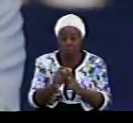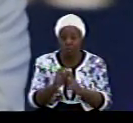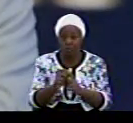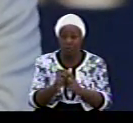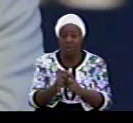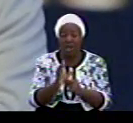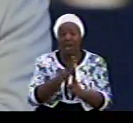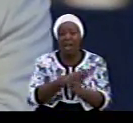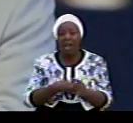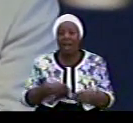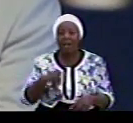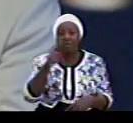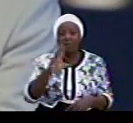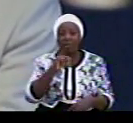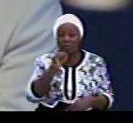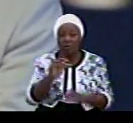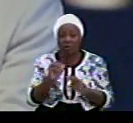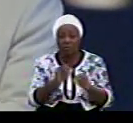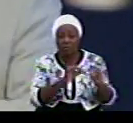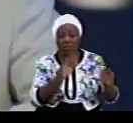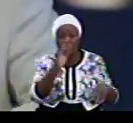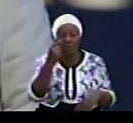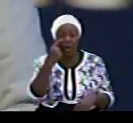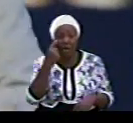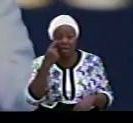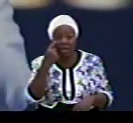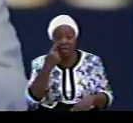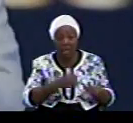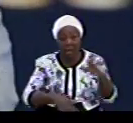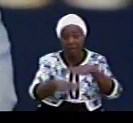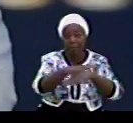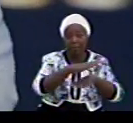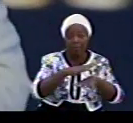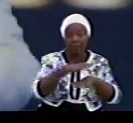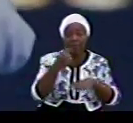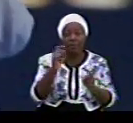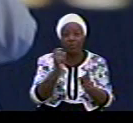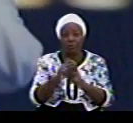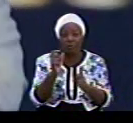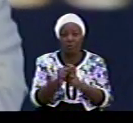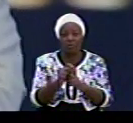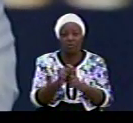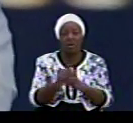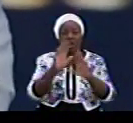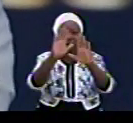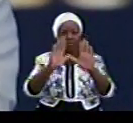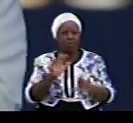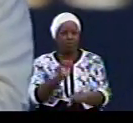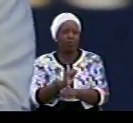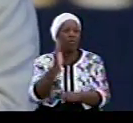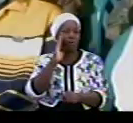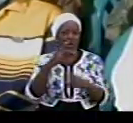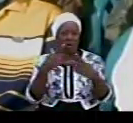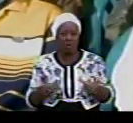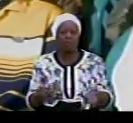not placing your sight above the words, miracle will come to